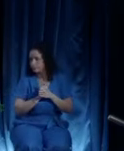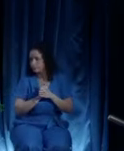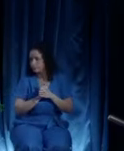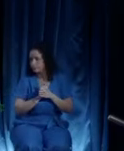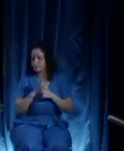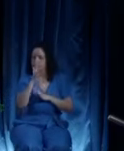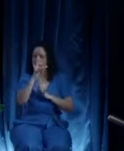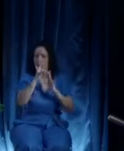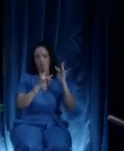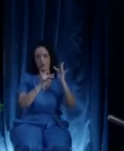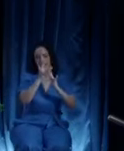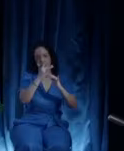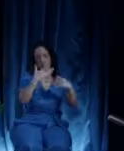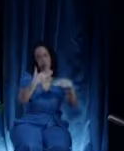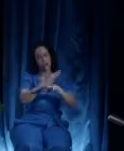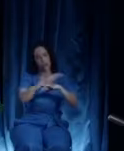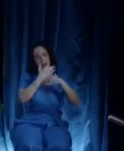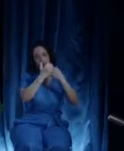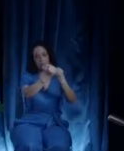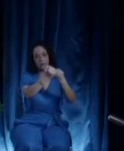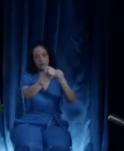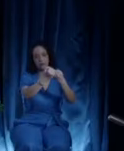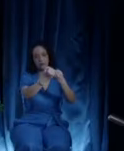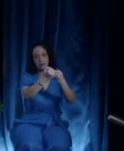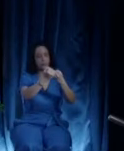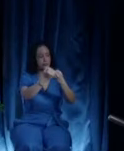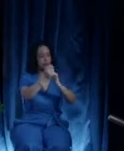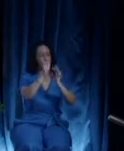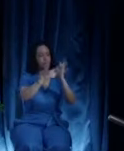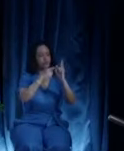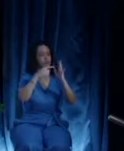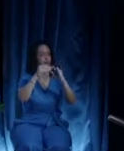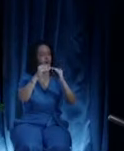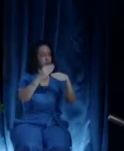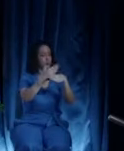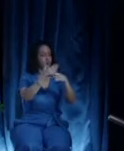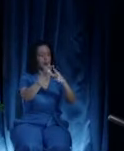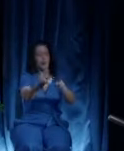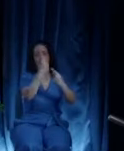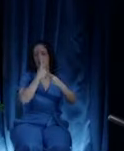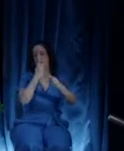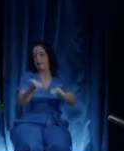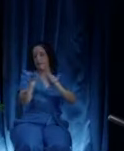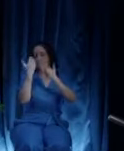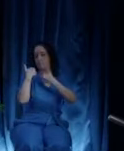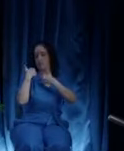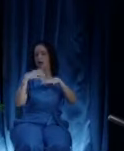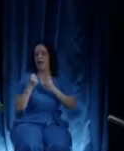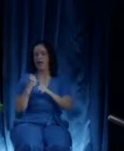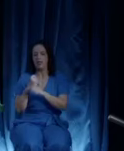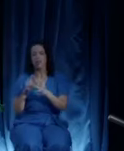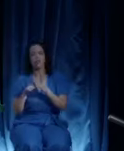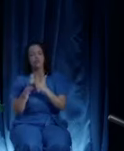Jesus had his John, and I have my George, and you should know that I love him more than any other.